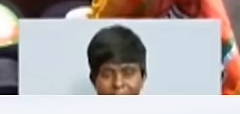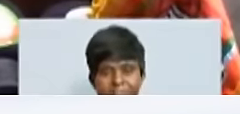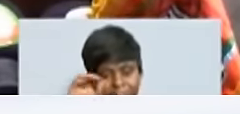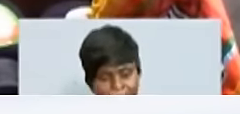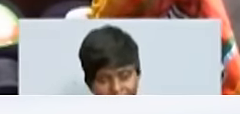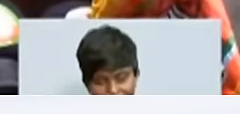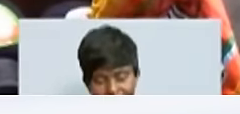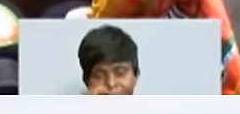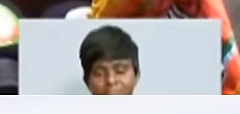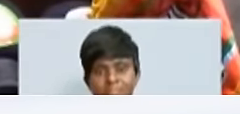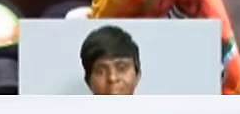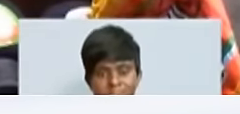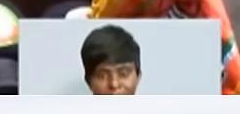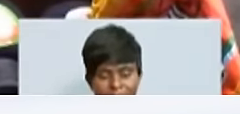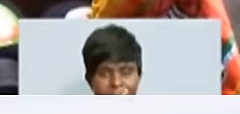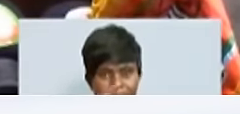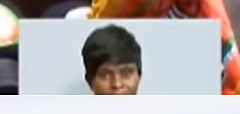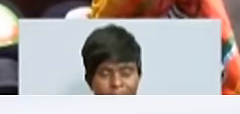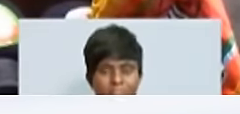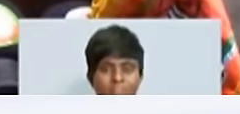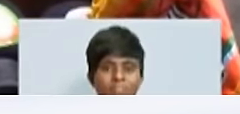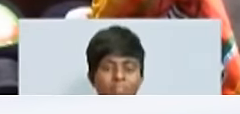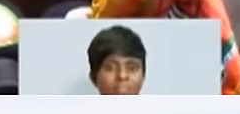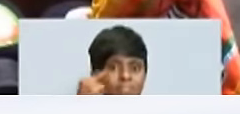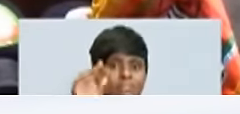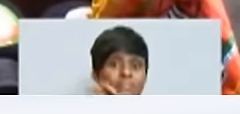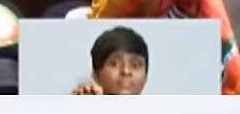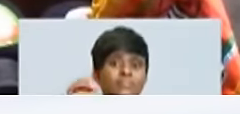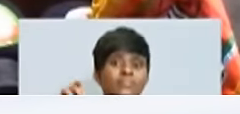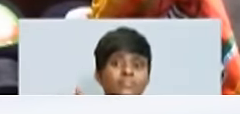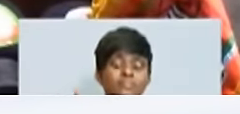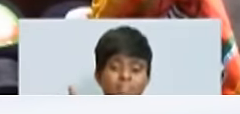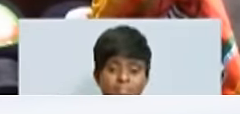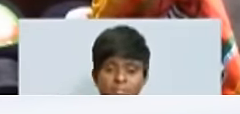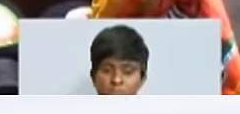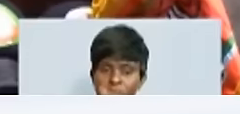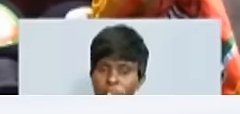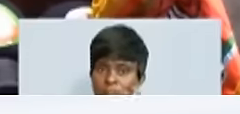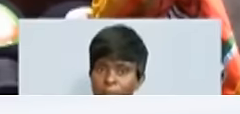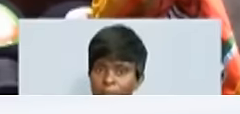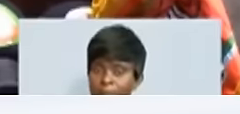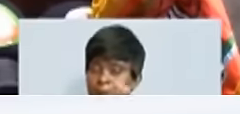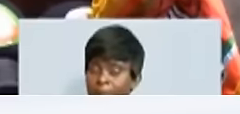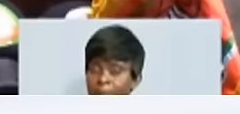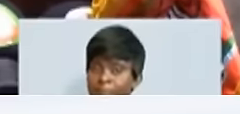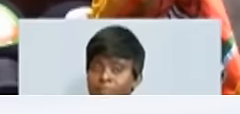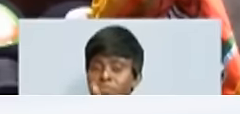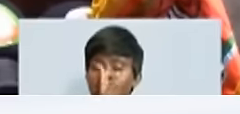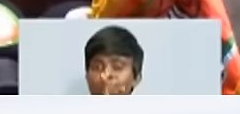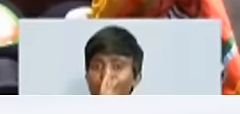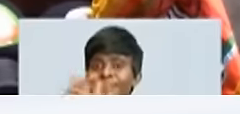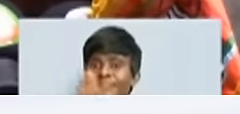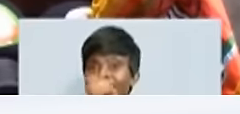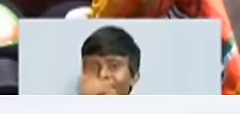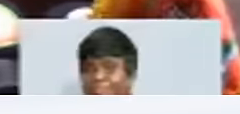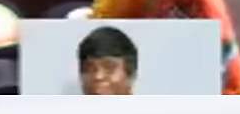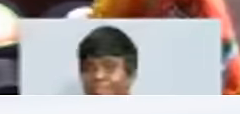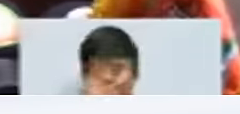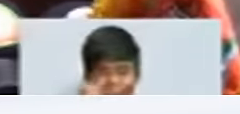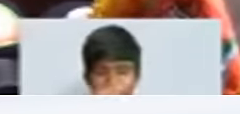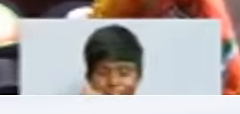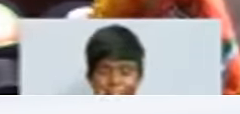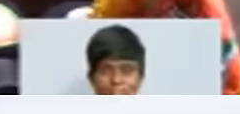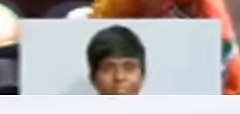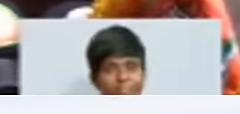opportunity to change our country forever, to anchor it on irrigation farming, for